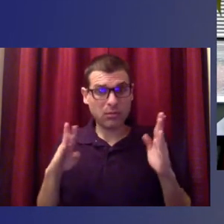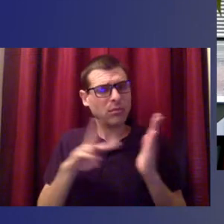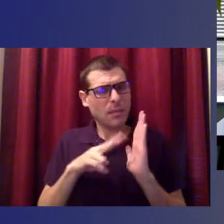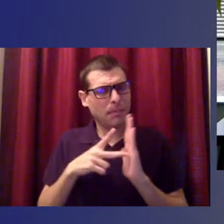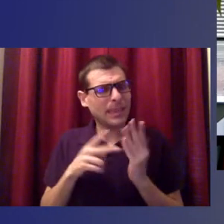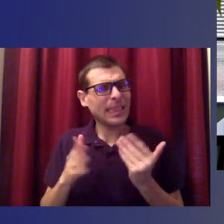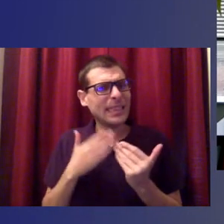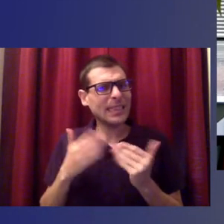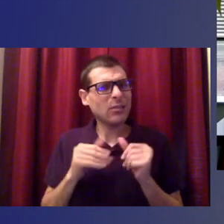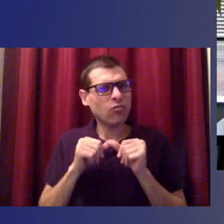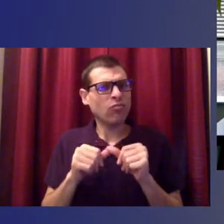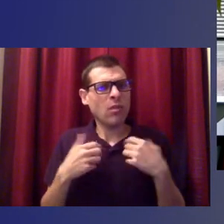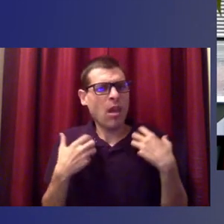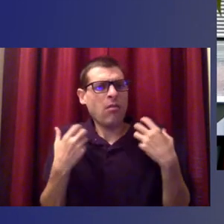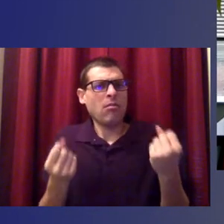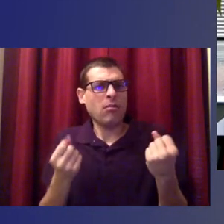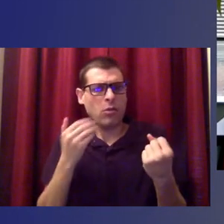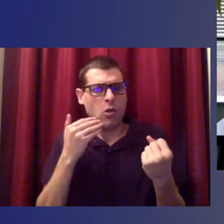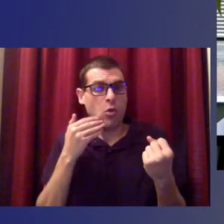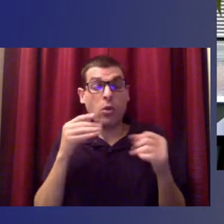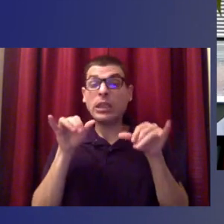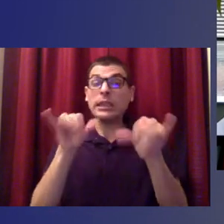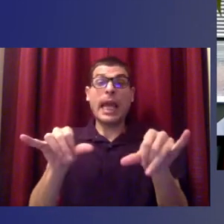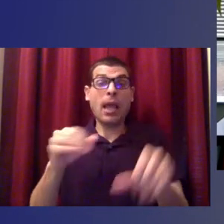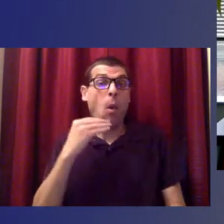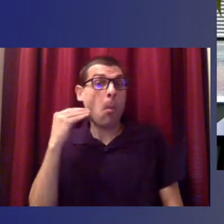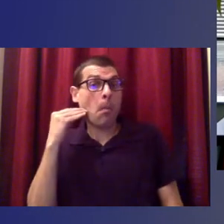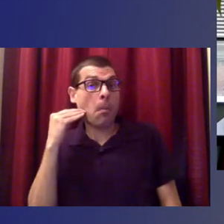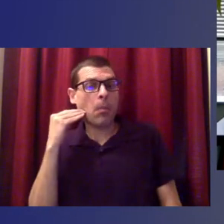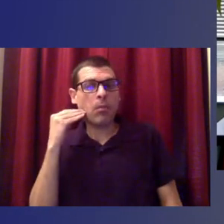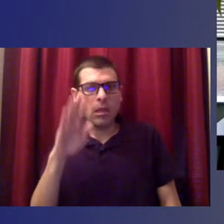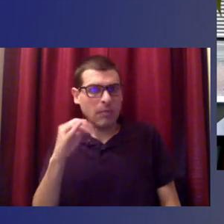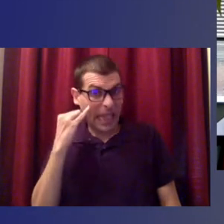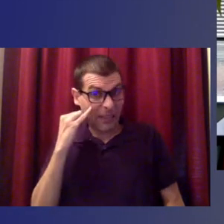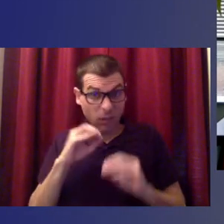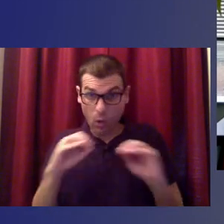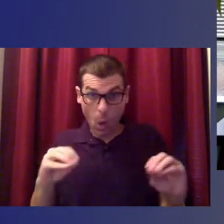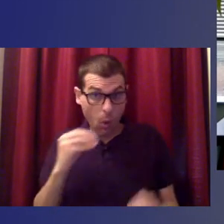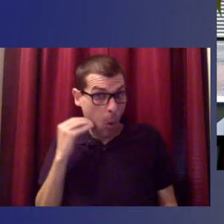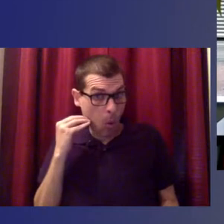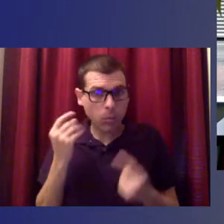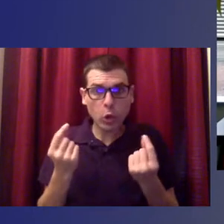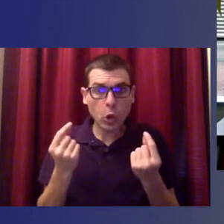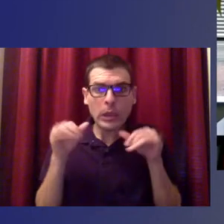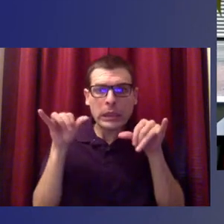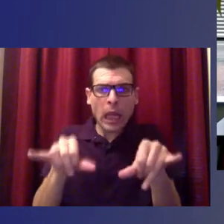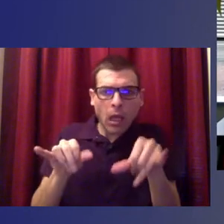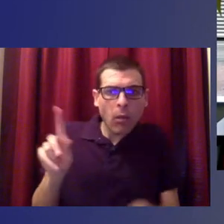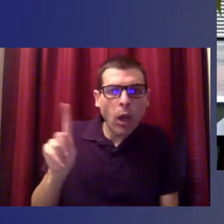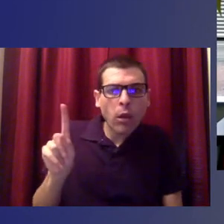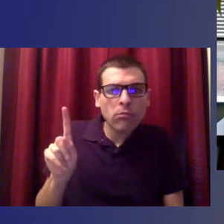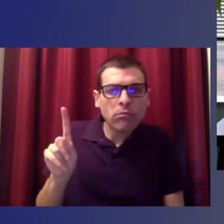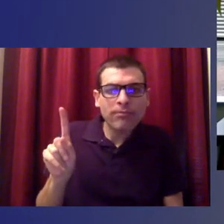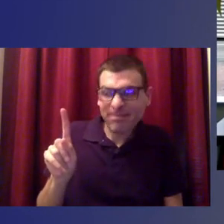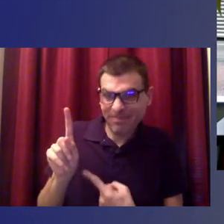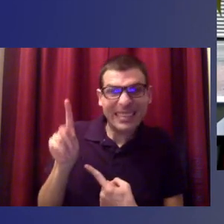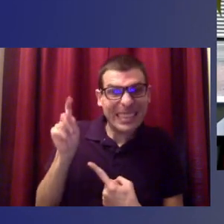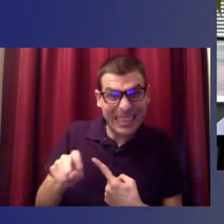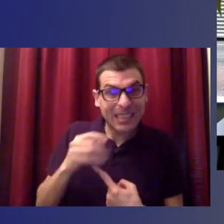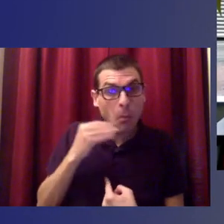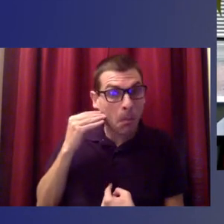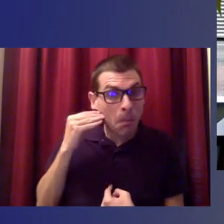when you tell people to stay home, they need to have a home to stay in. So keeping people housed during this